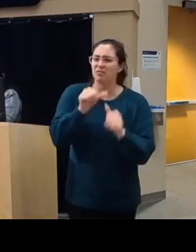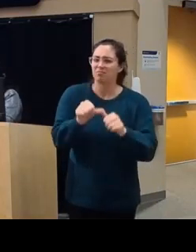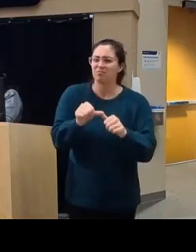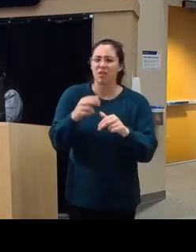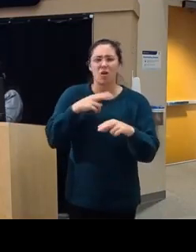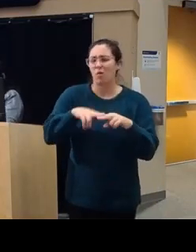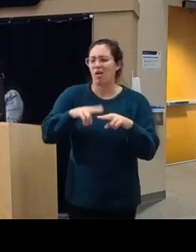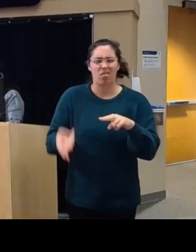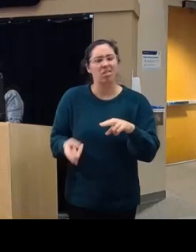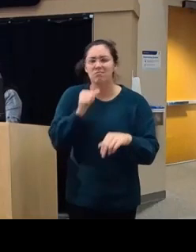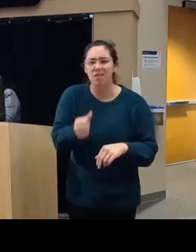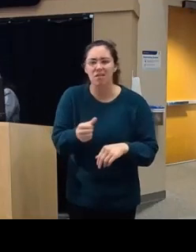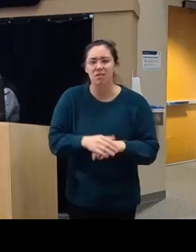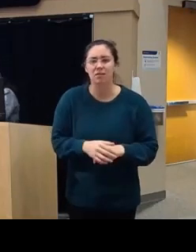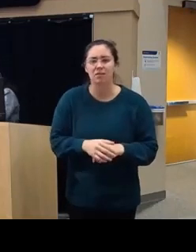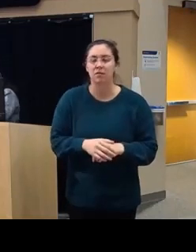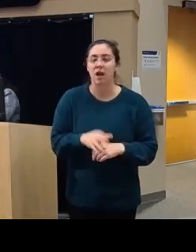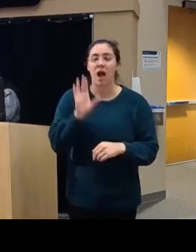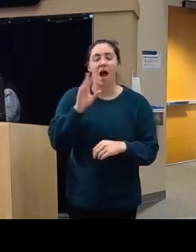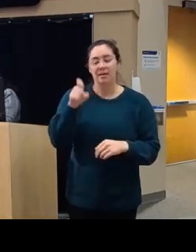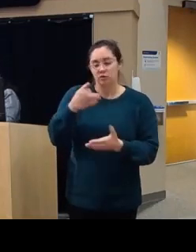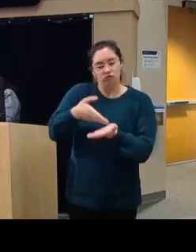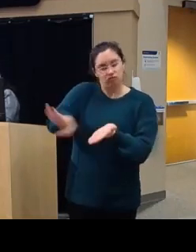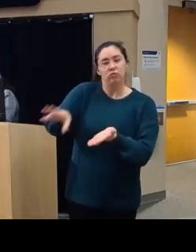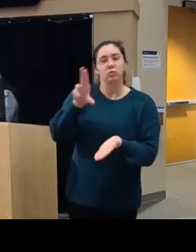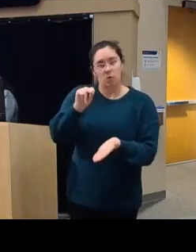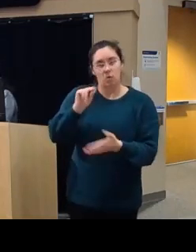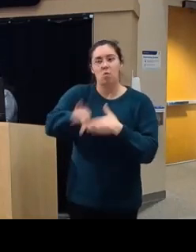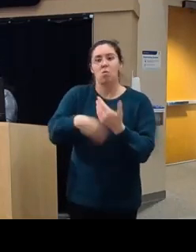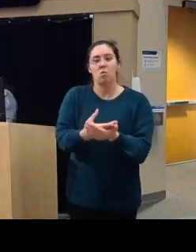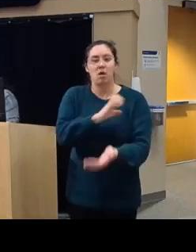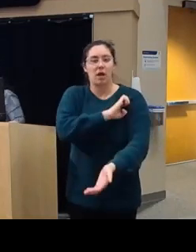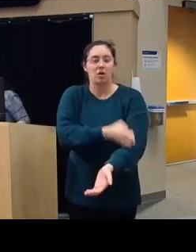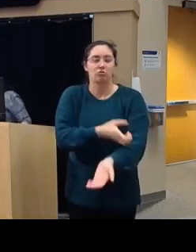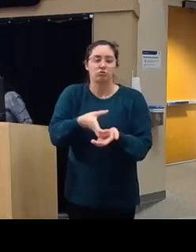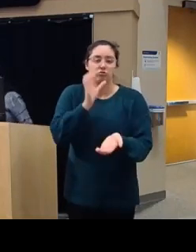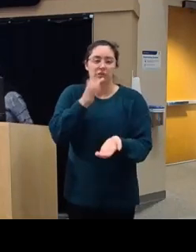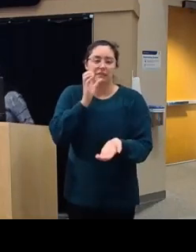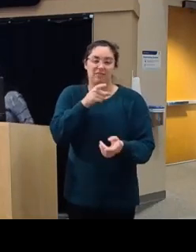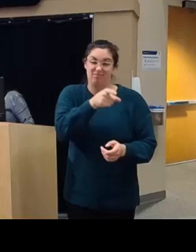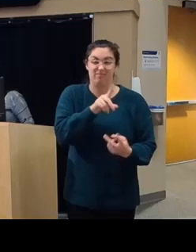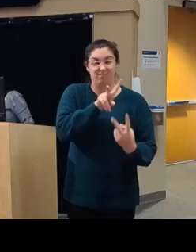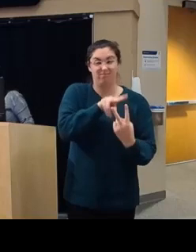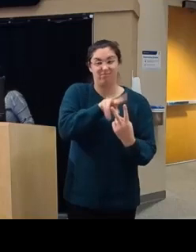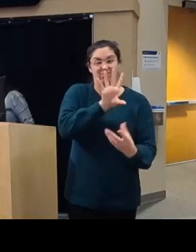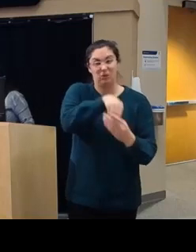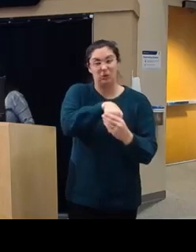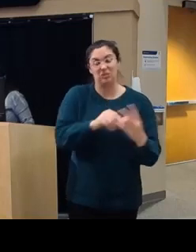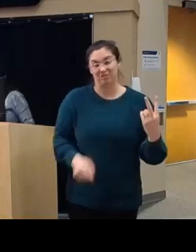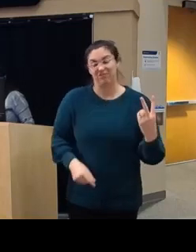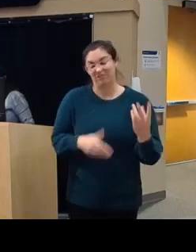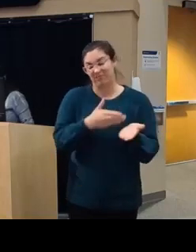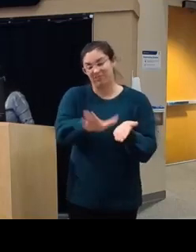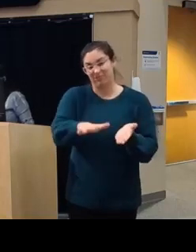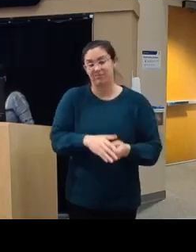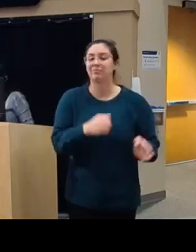down. I will say no to all sugar drinks. That includes Pepstar and Zip It. I'm going